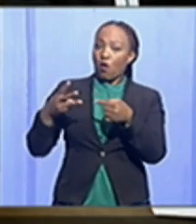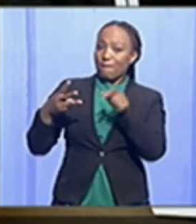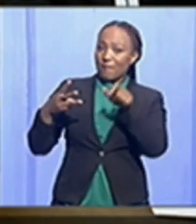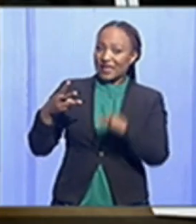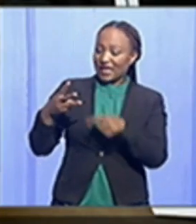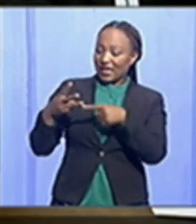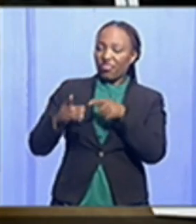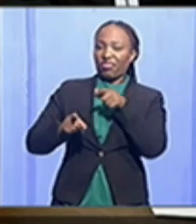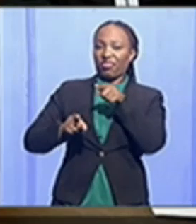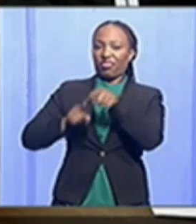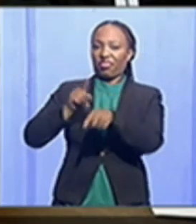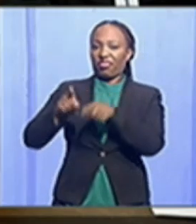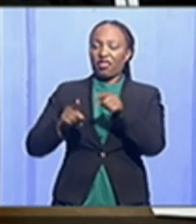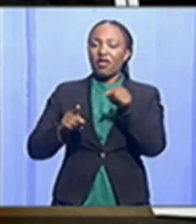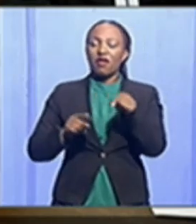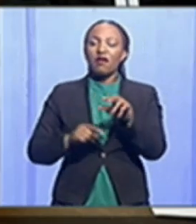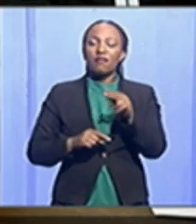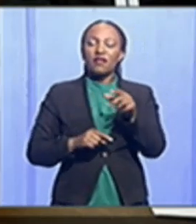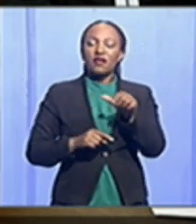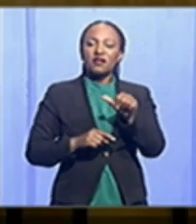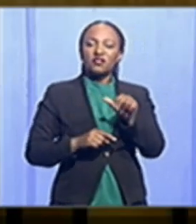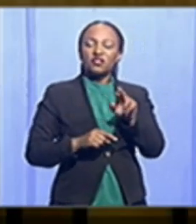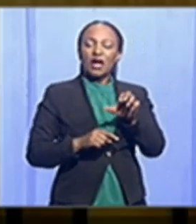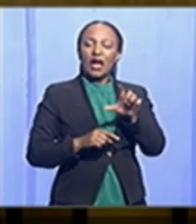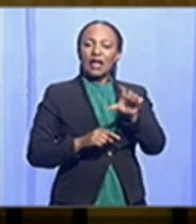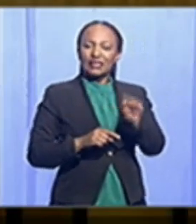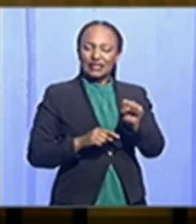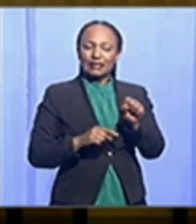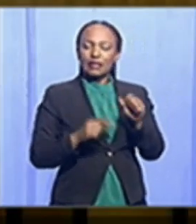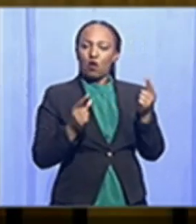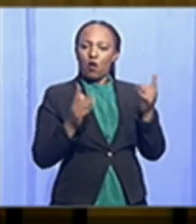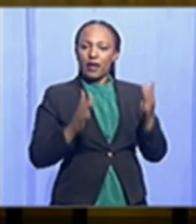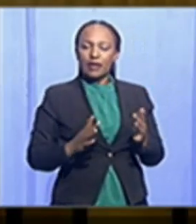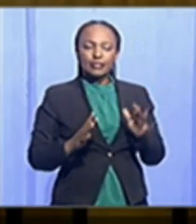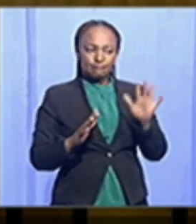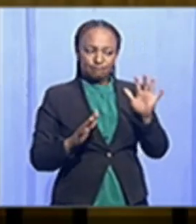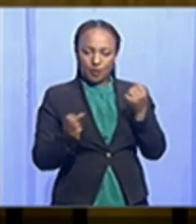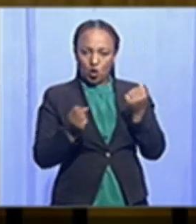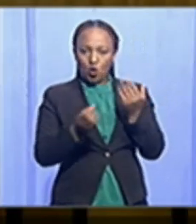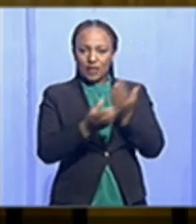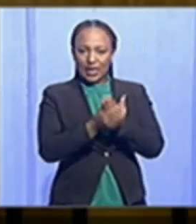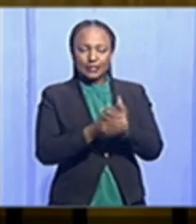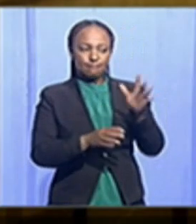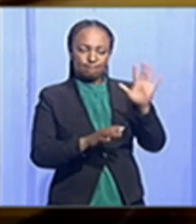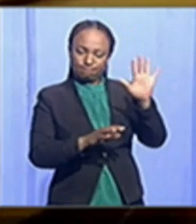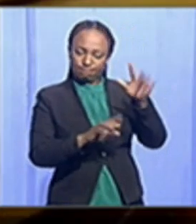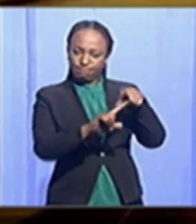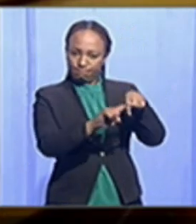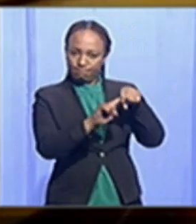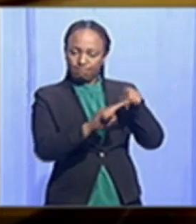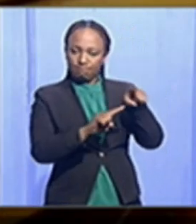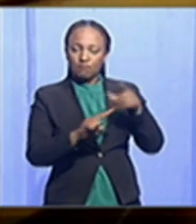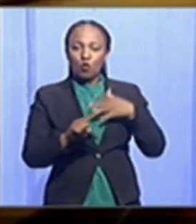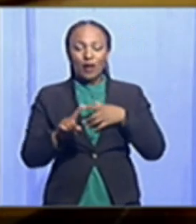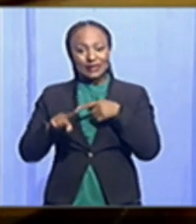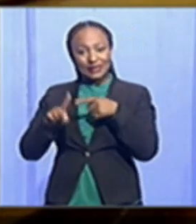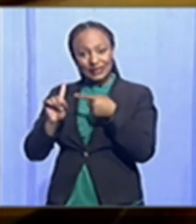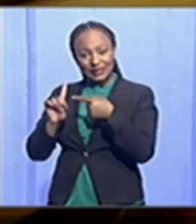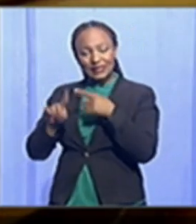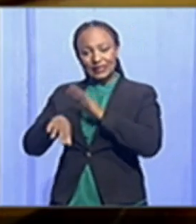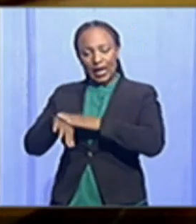gagwe wa semolao Advocate Charles Mnisi o boditše kgorotsheko gore o nyaka tsheko e fegwe go mo nea nako ya go tliša kgopelo mabapi le